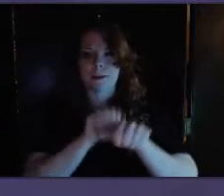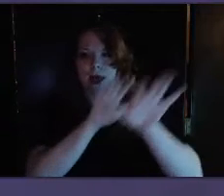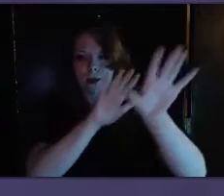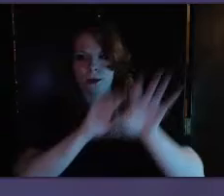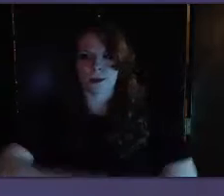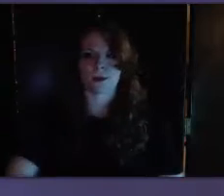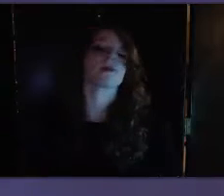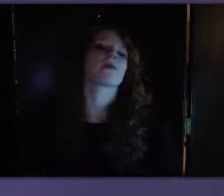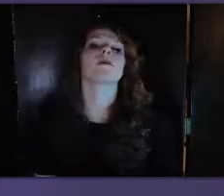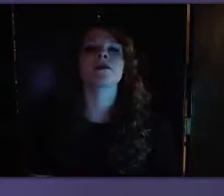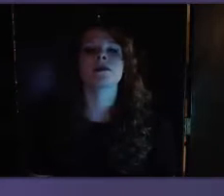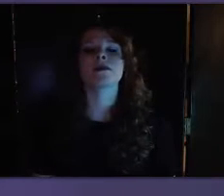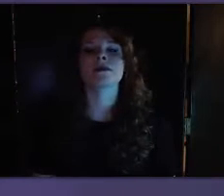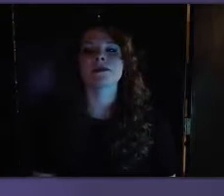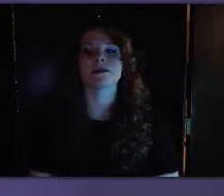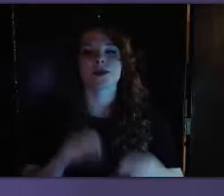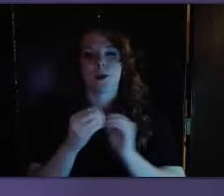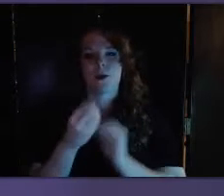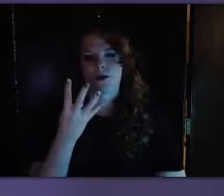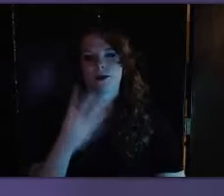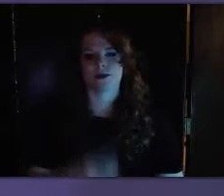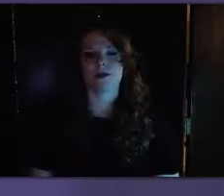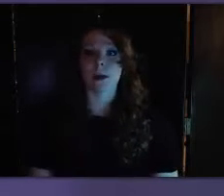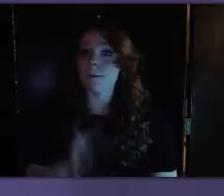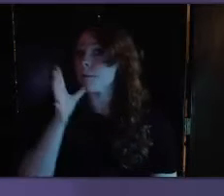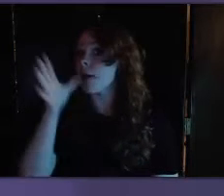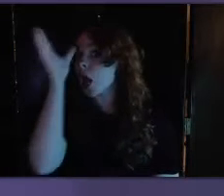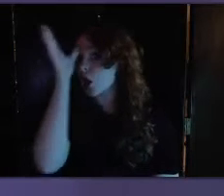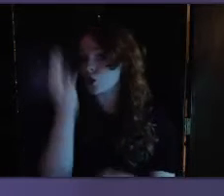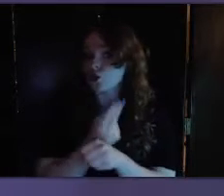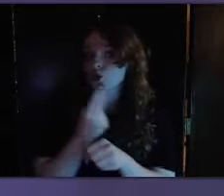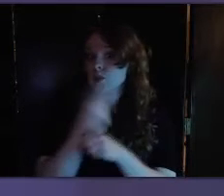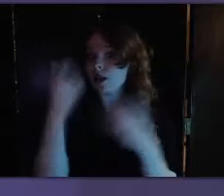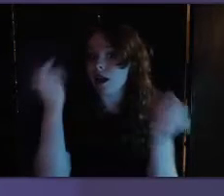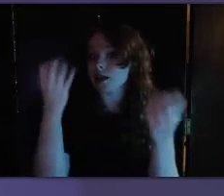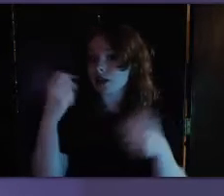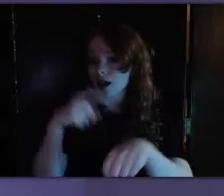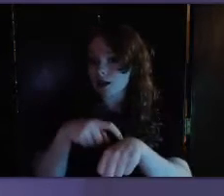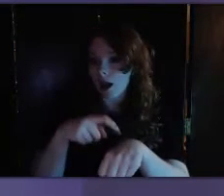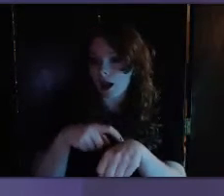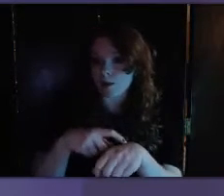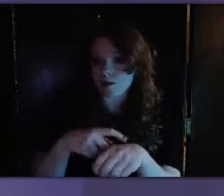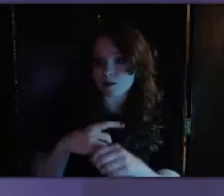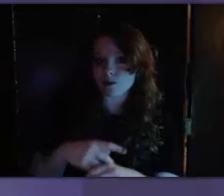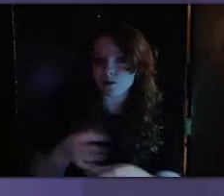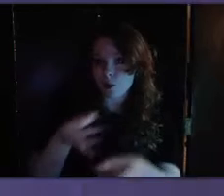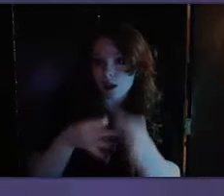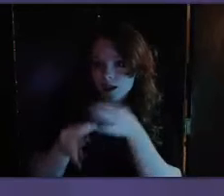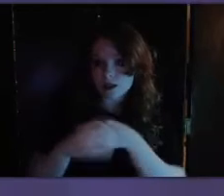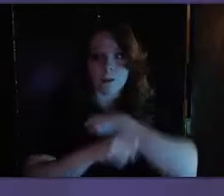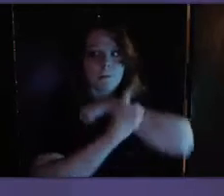mountains. And question 4. Parents are using the outdoor time as